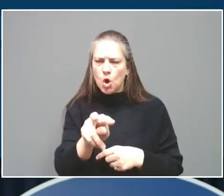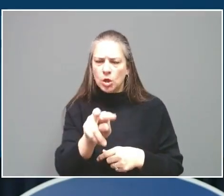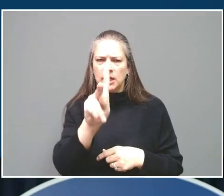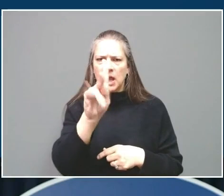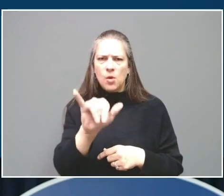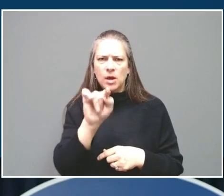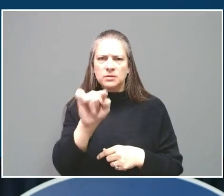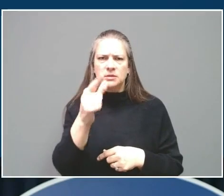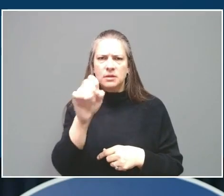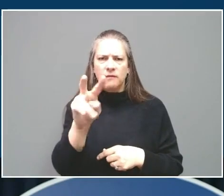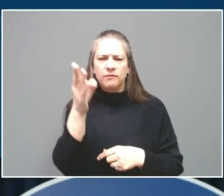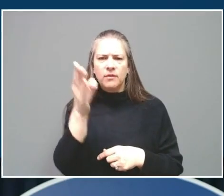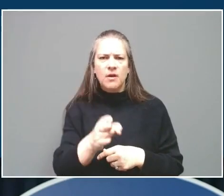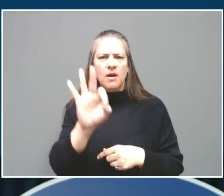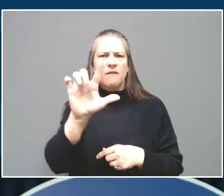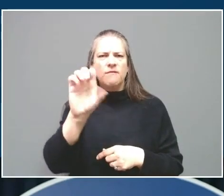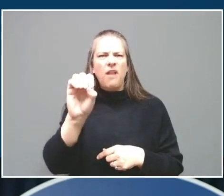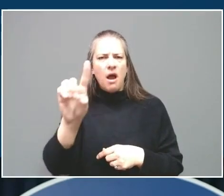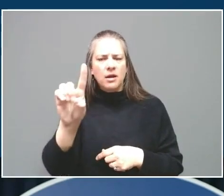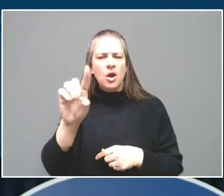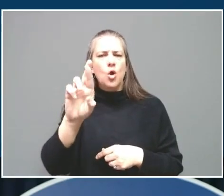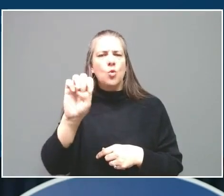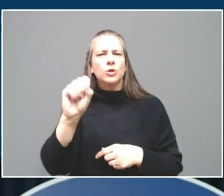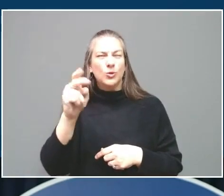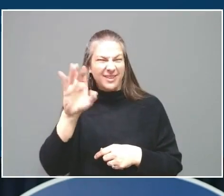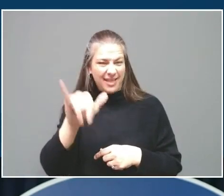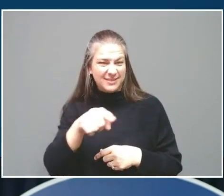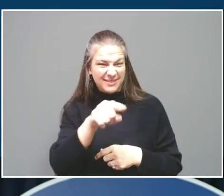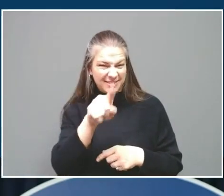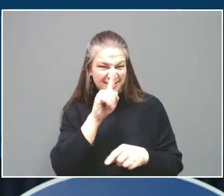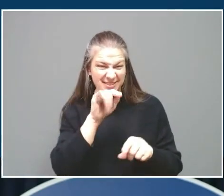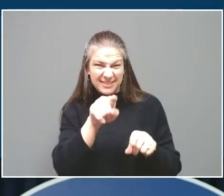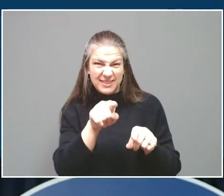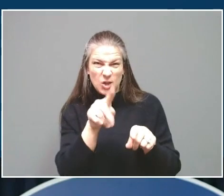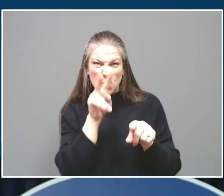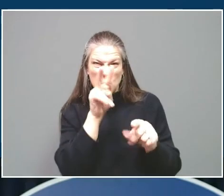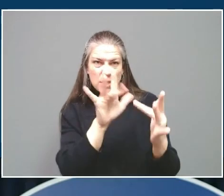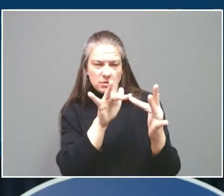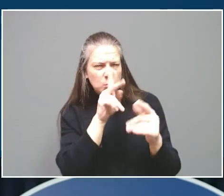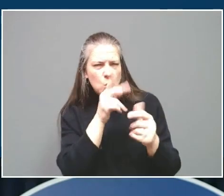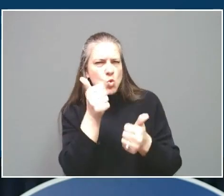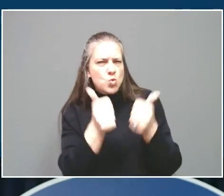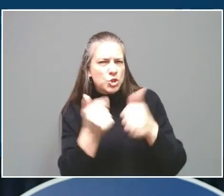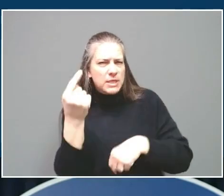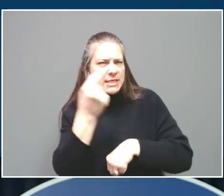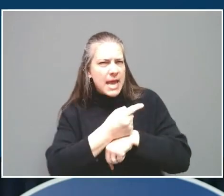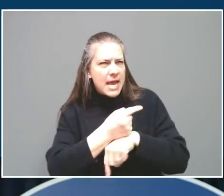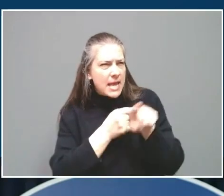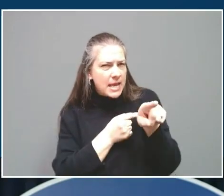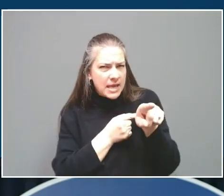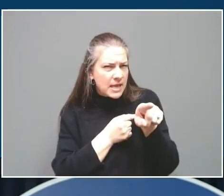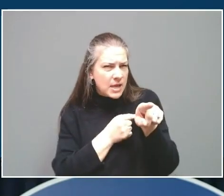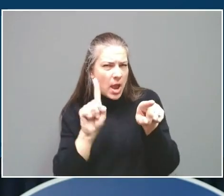ky.gov/flood resources. That's the webpage right up there to find out what day the